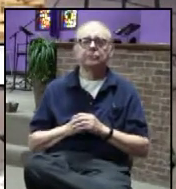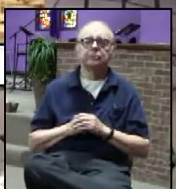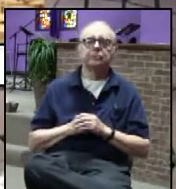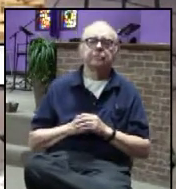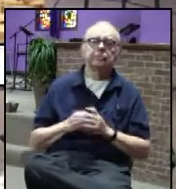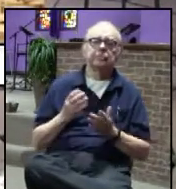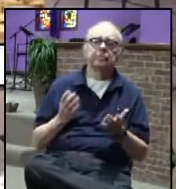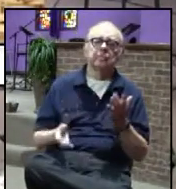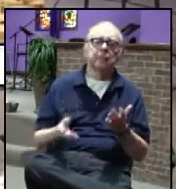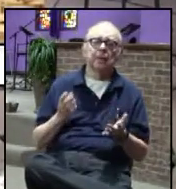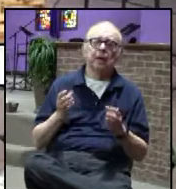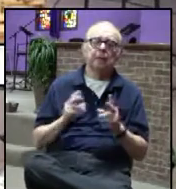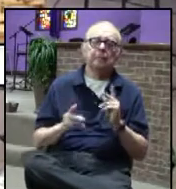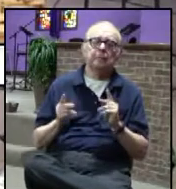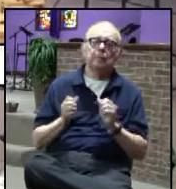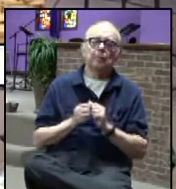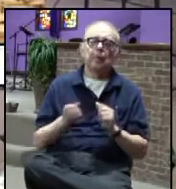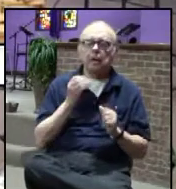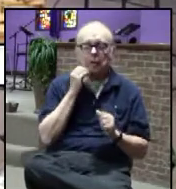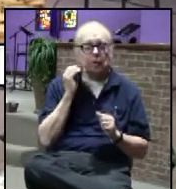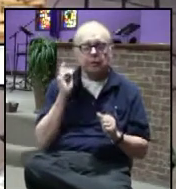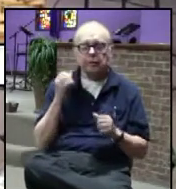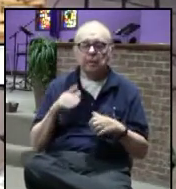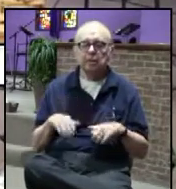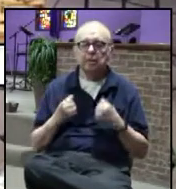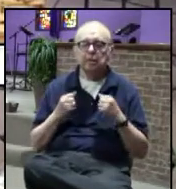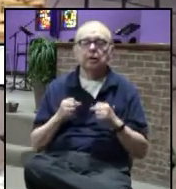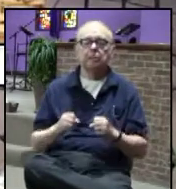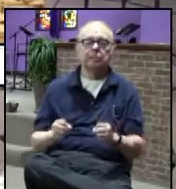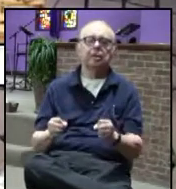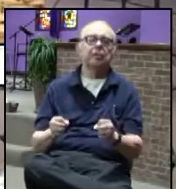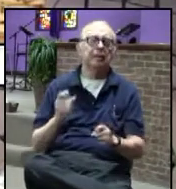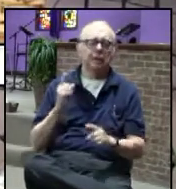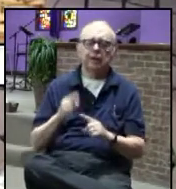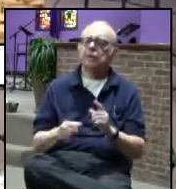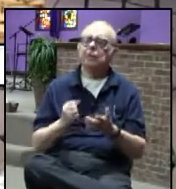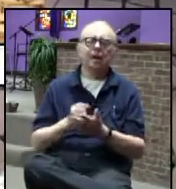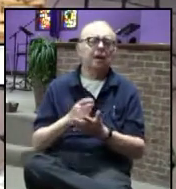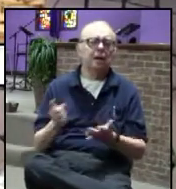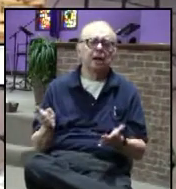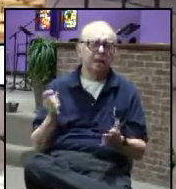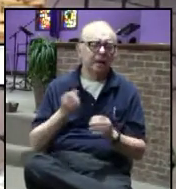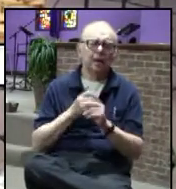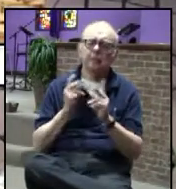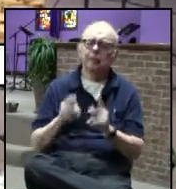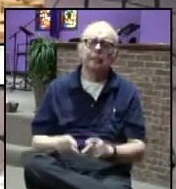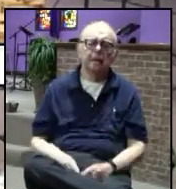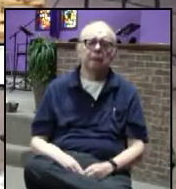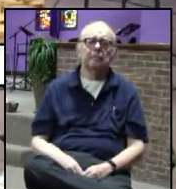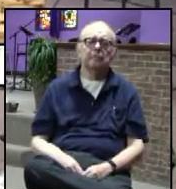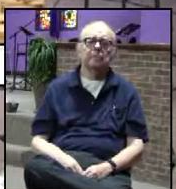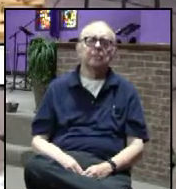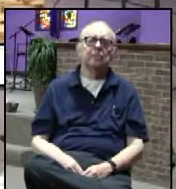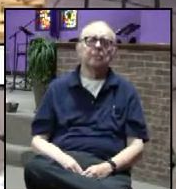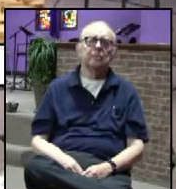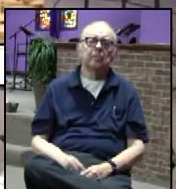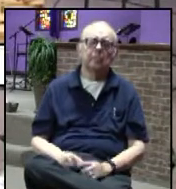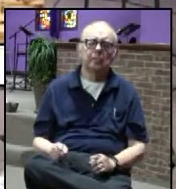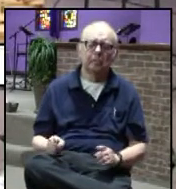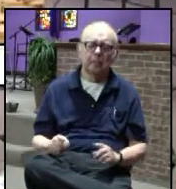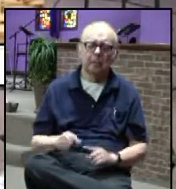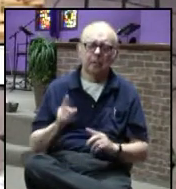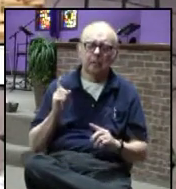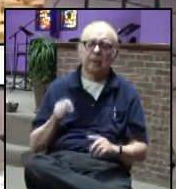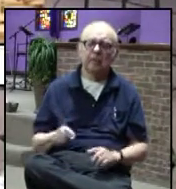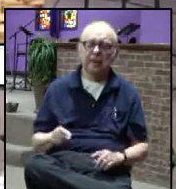there may be homeless people on the streets. And you can't help everybody. But there are certain